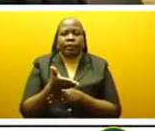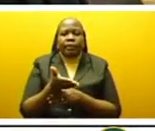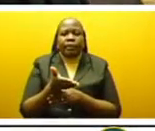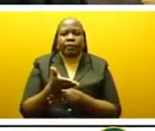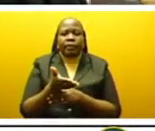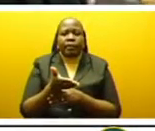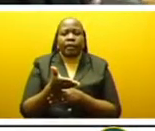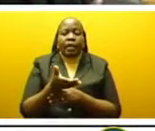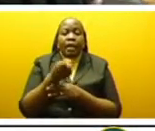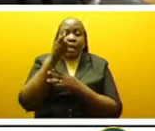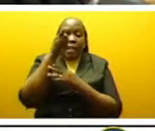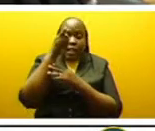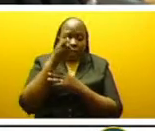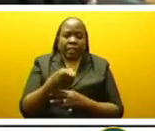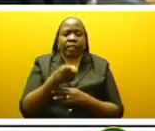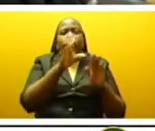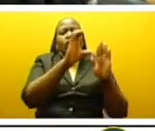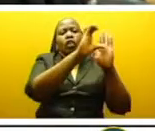the Constitution